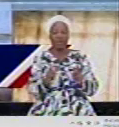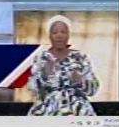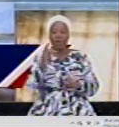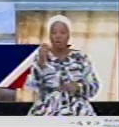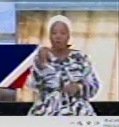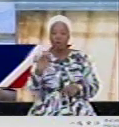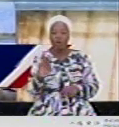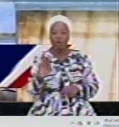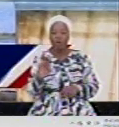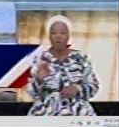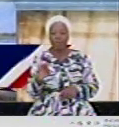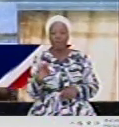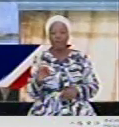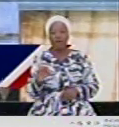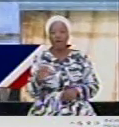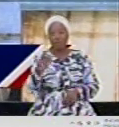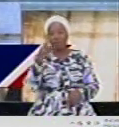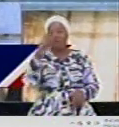privilege of